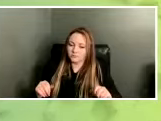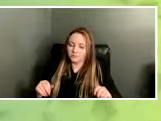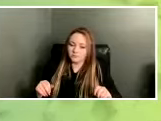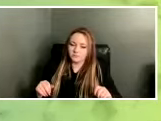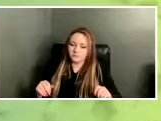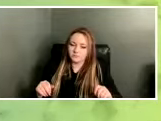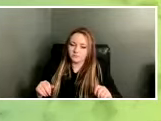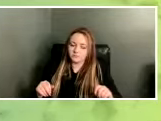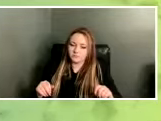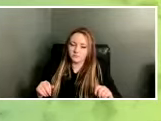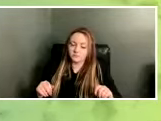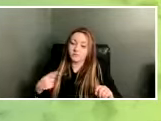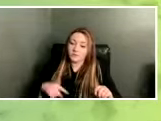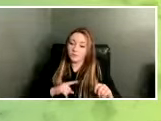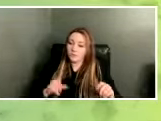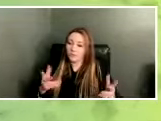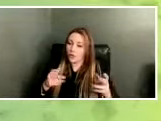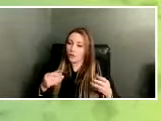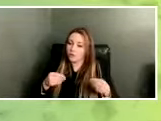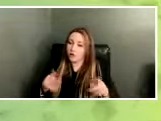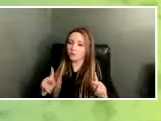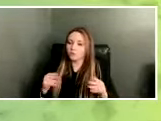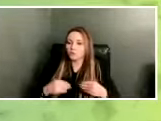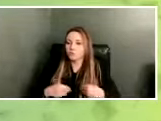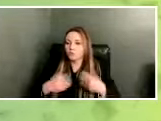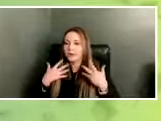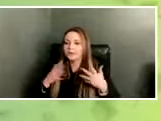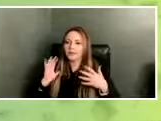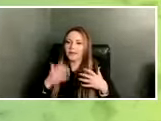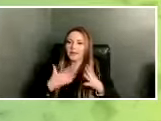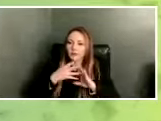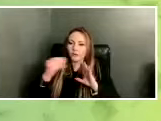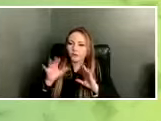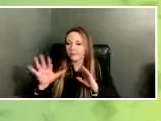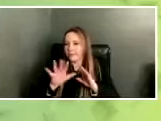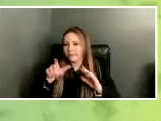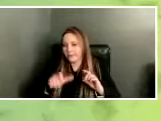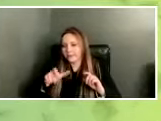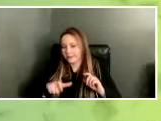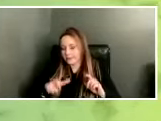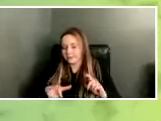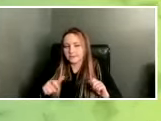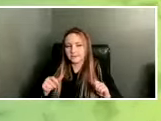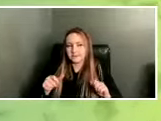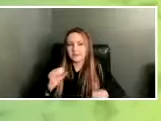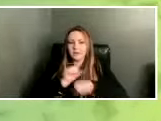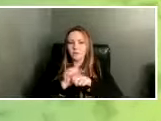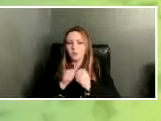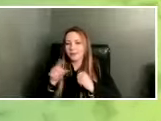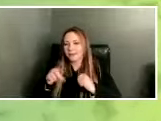to embrace our learners, embrace their needs, and work with them in the way